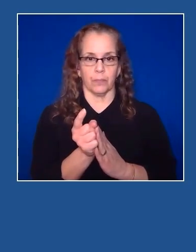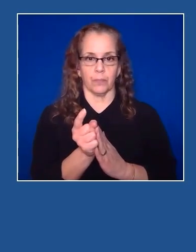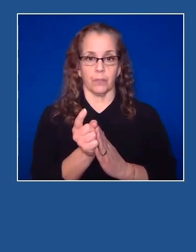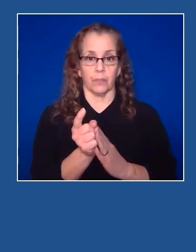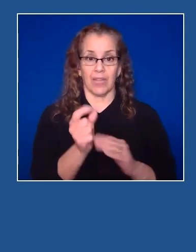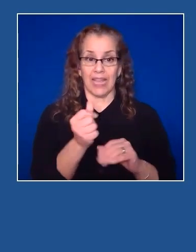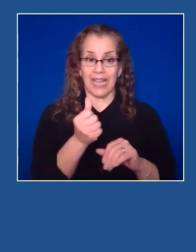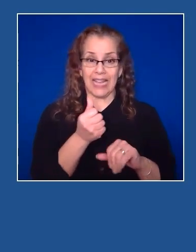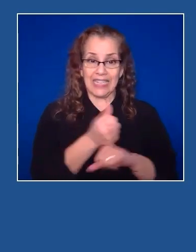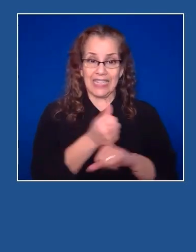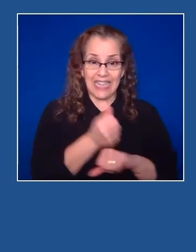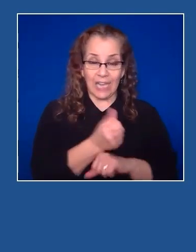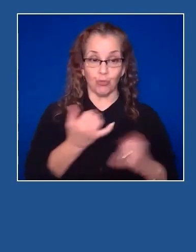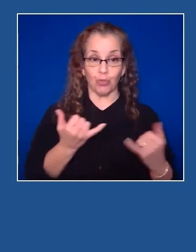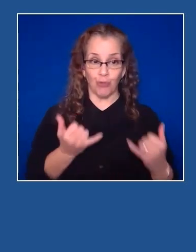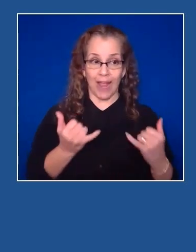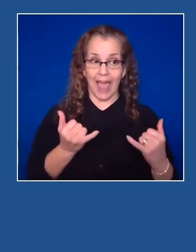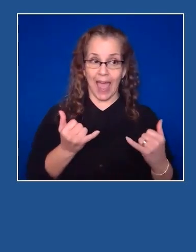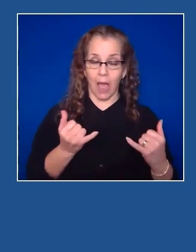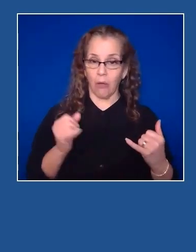now?